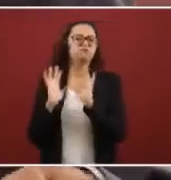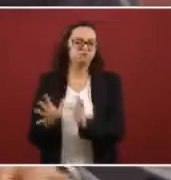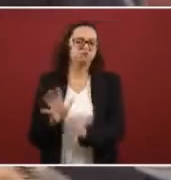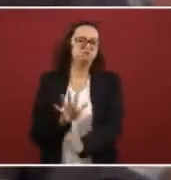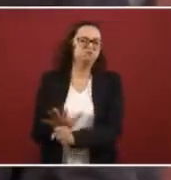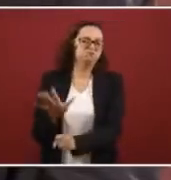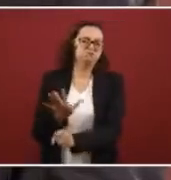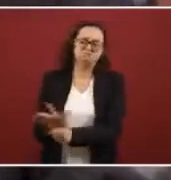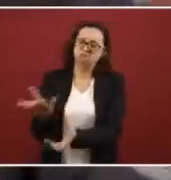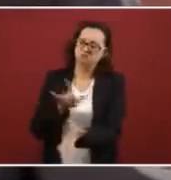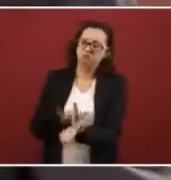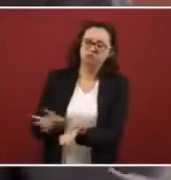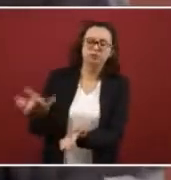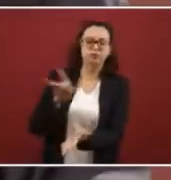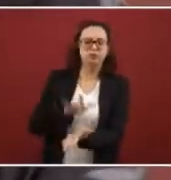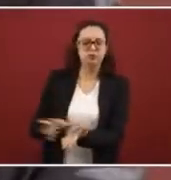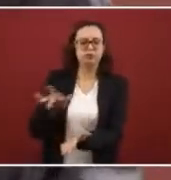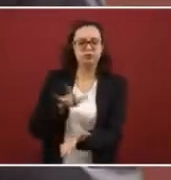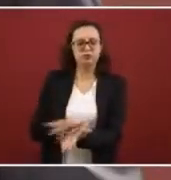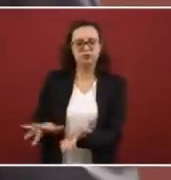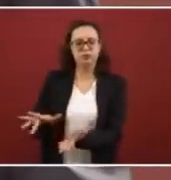So therefore, all these things,